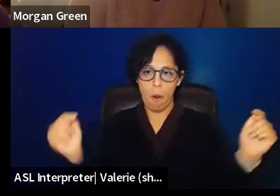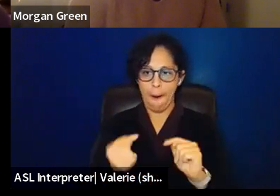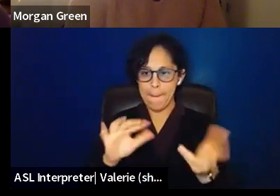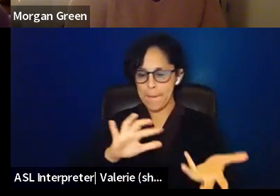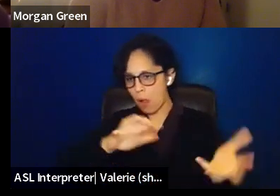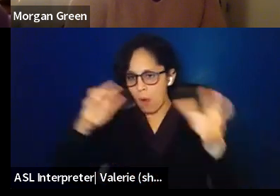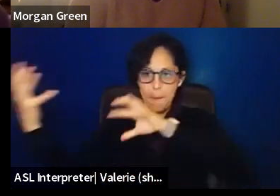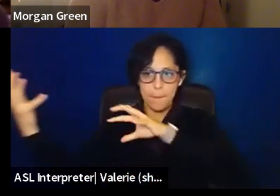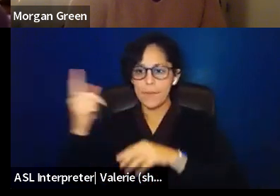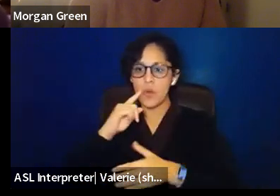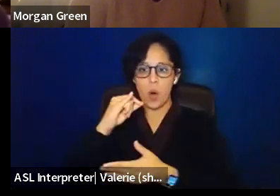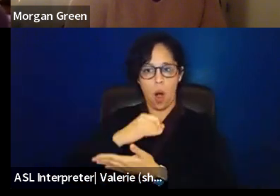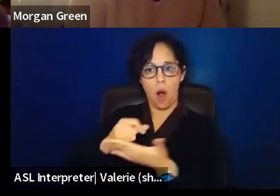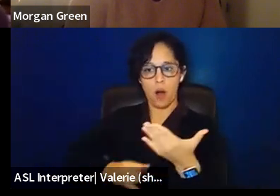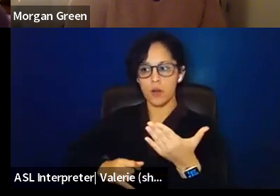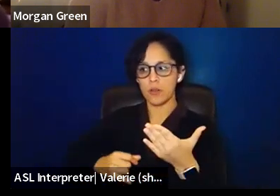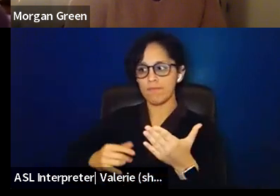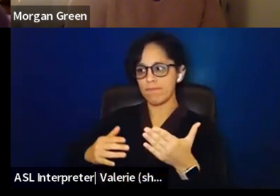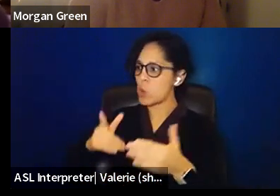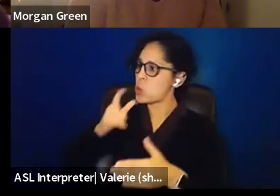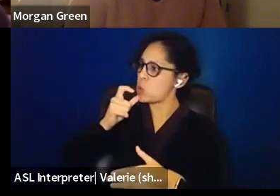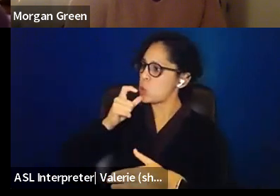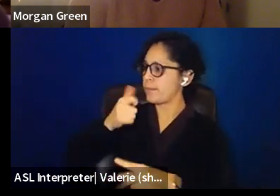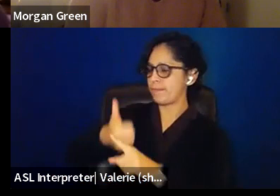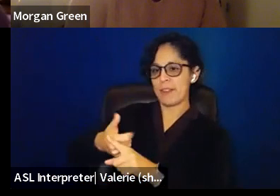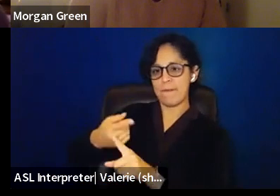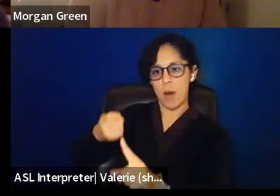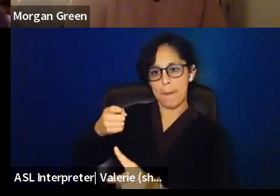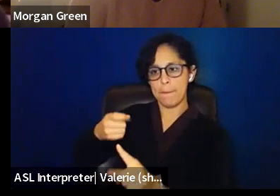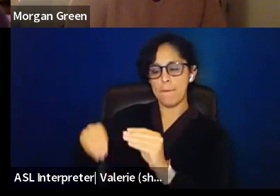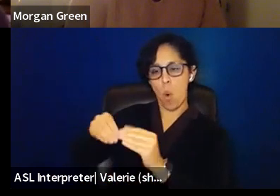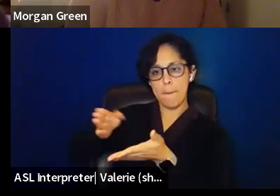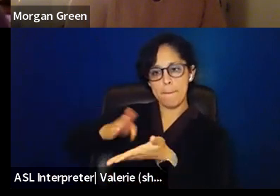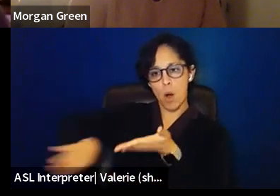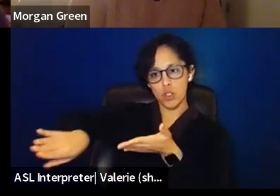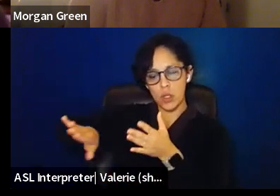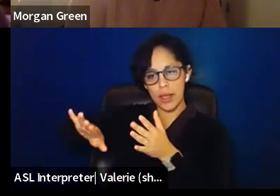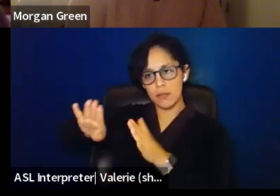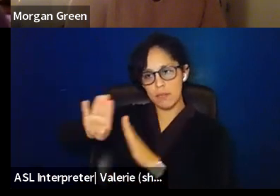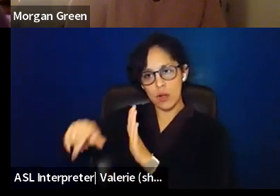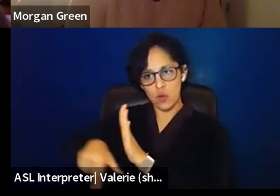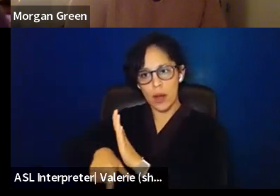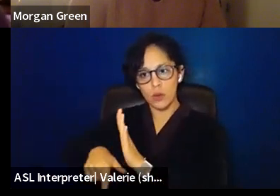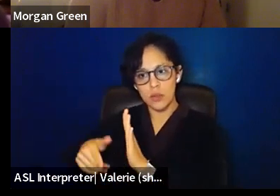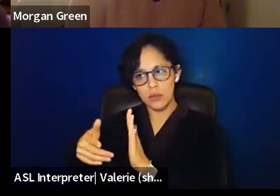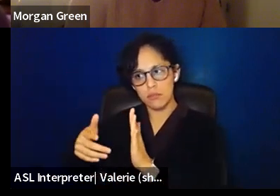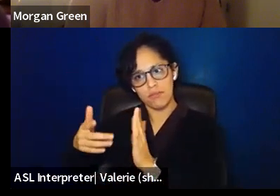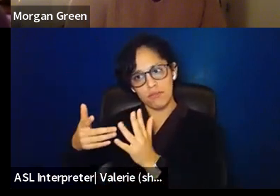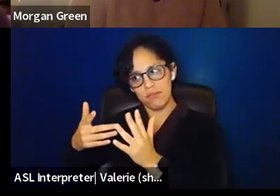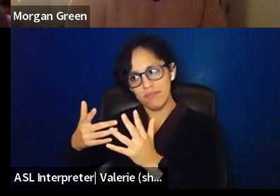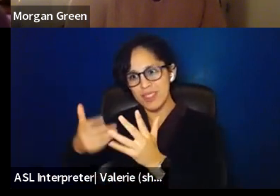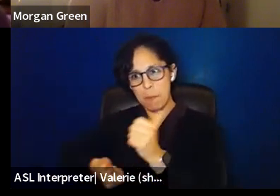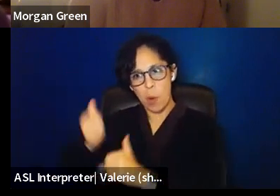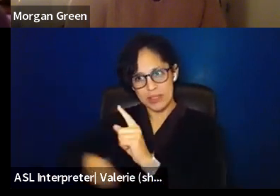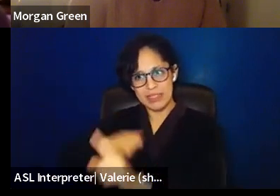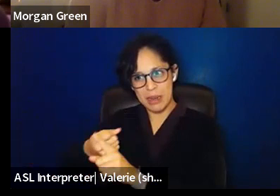for artists from marginalized backgrounds in the American theater. So we're sort of, again, we have a long way to go, but I do actually